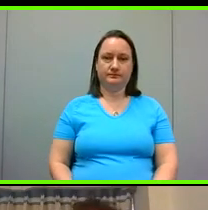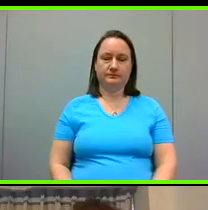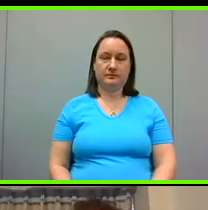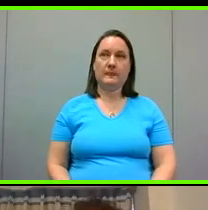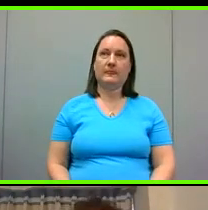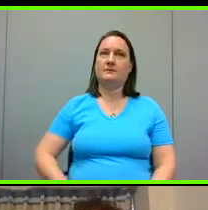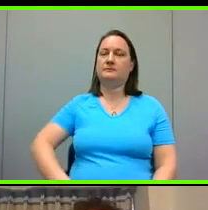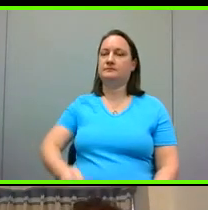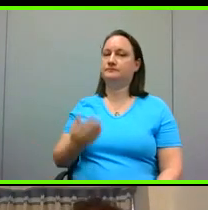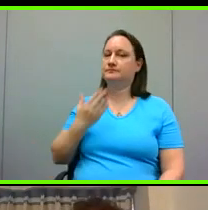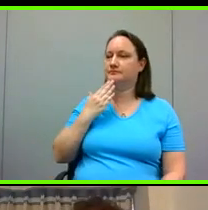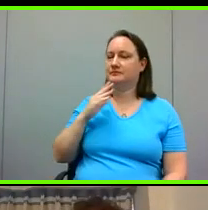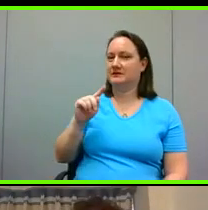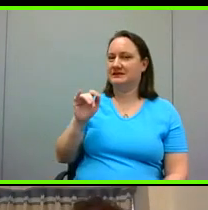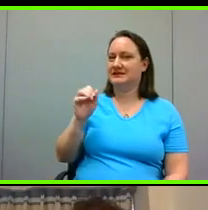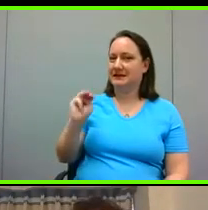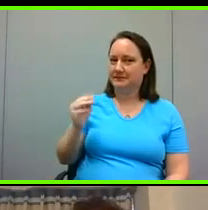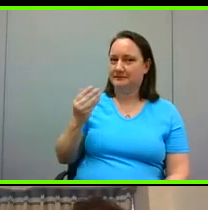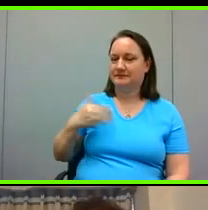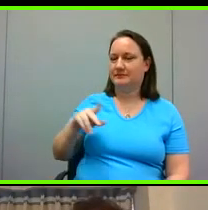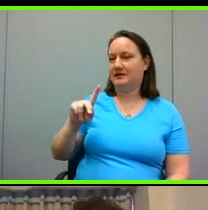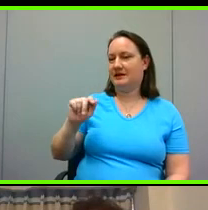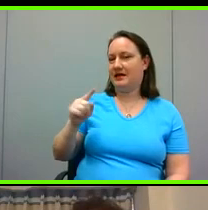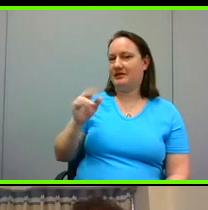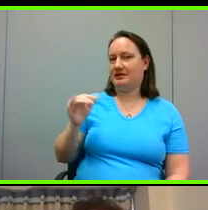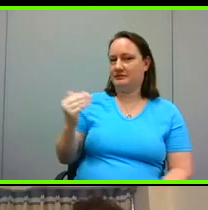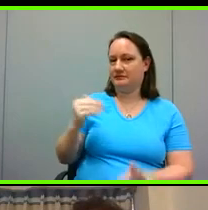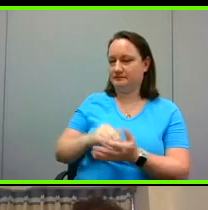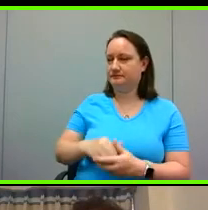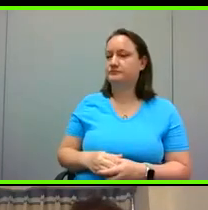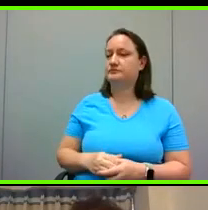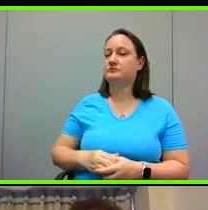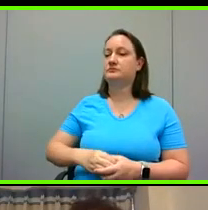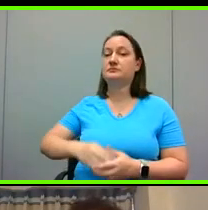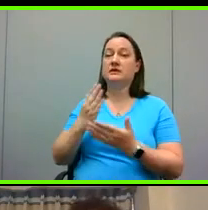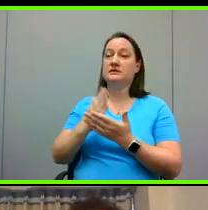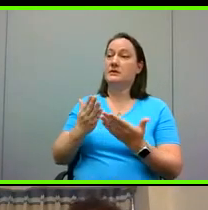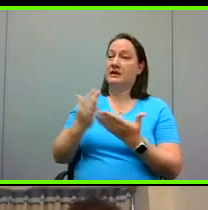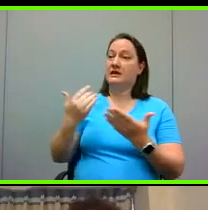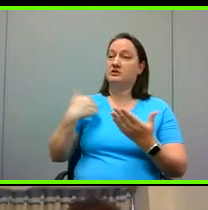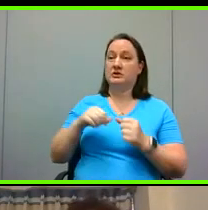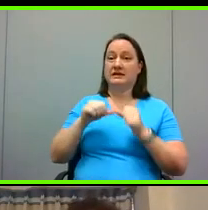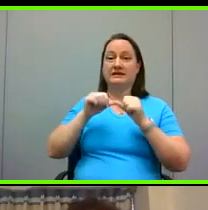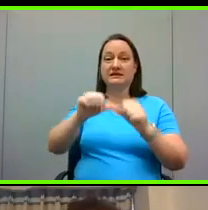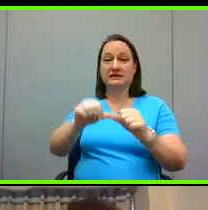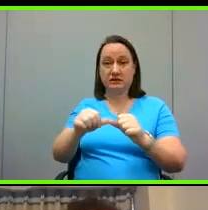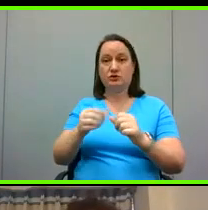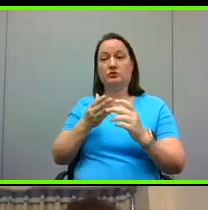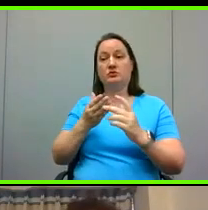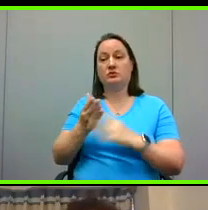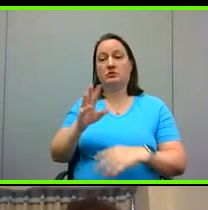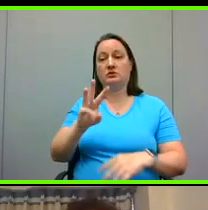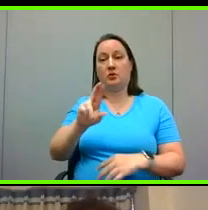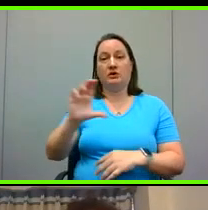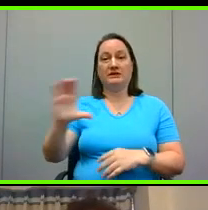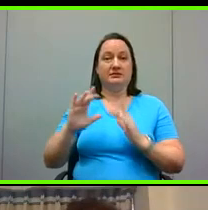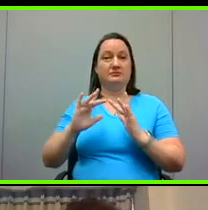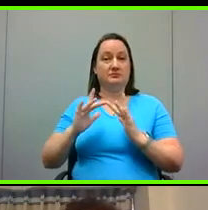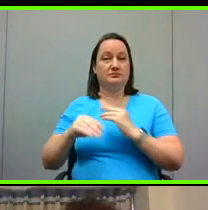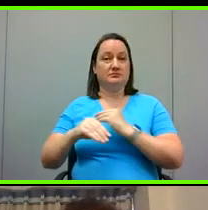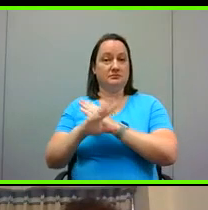Thanks, Tim. So some of the things that we were able to continue at WWRC through virtual services was things like the